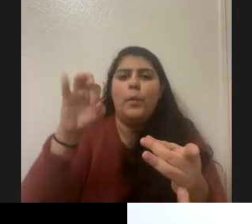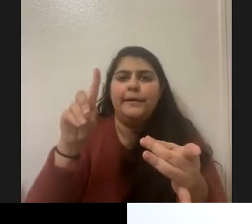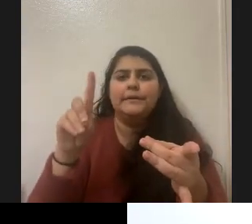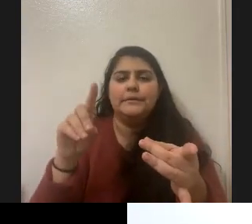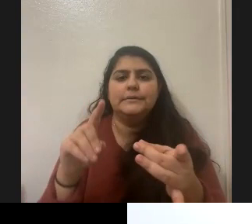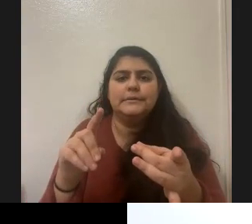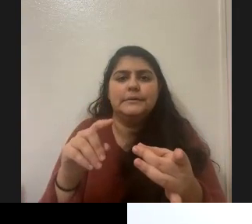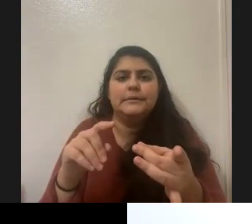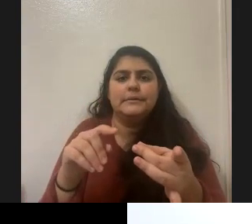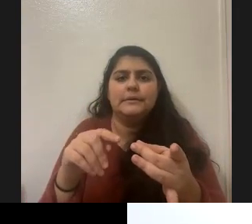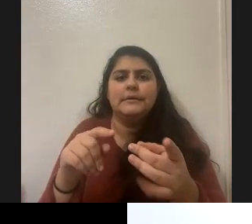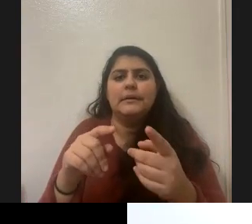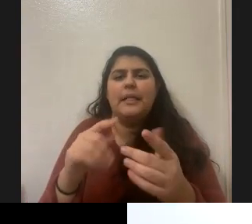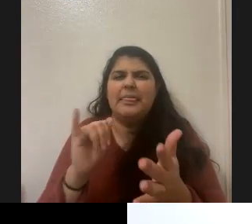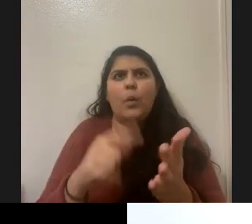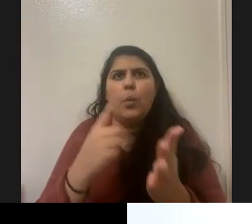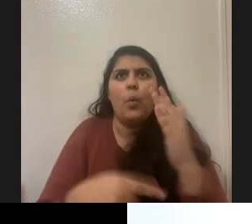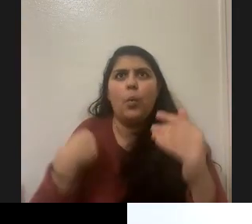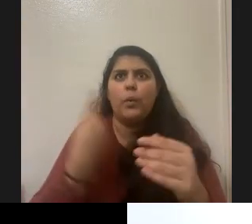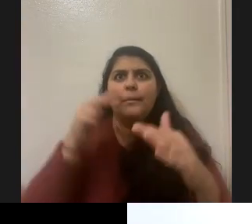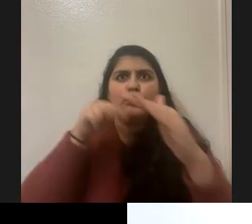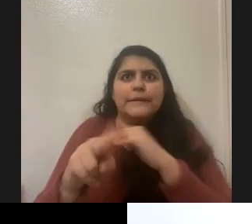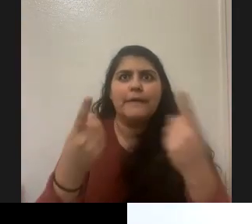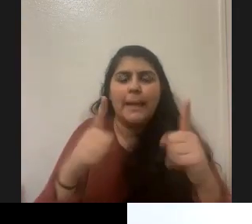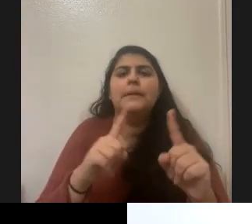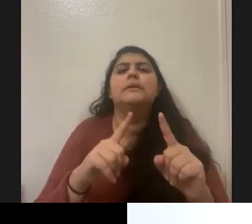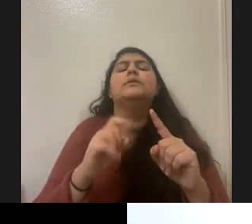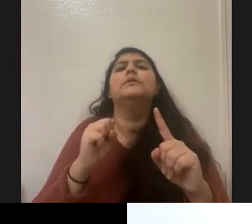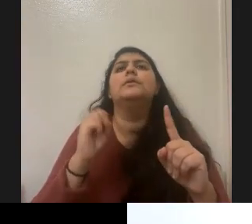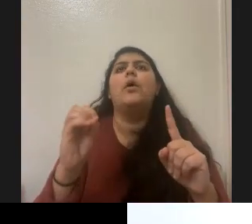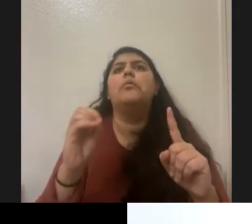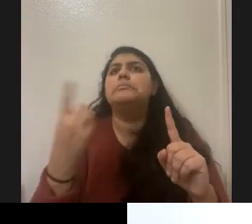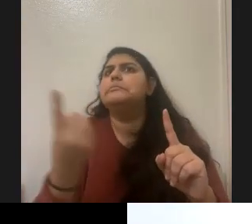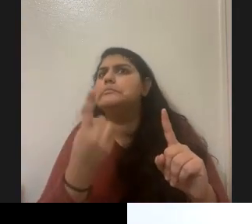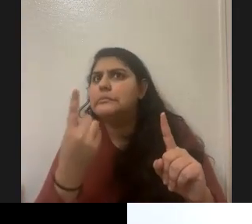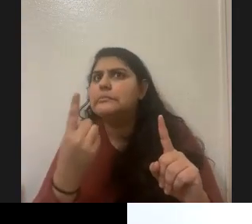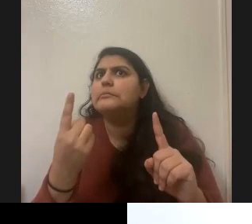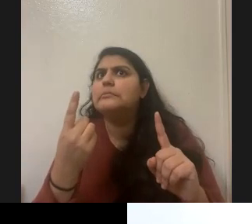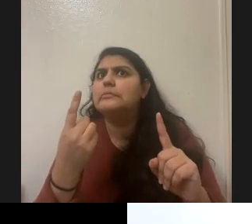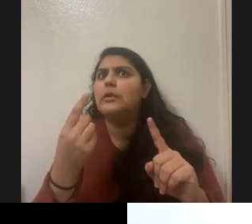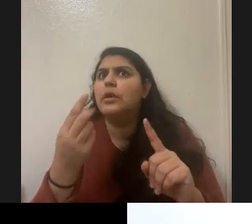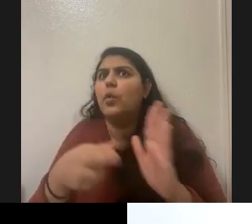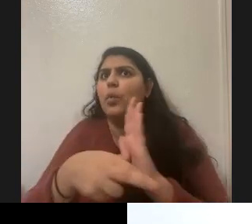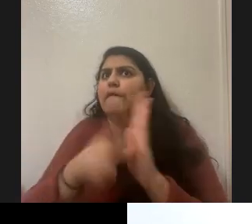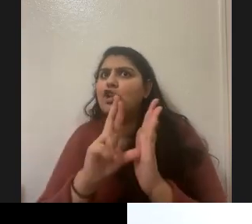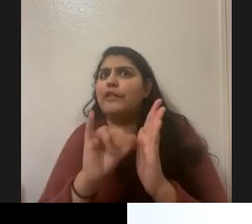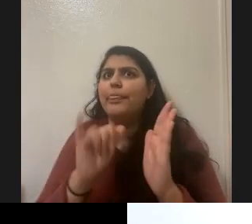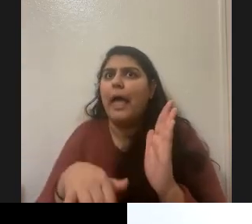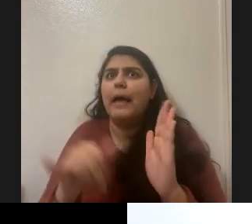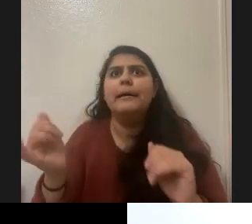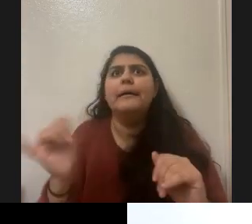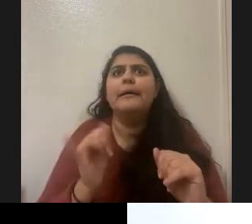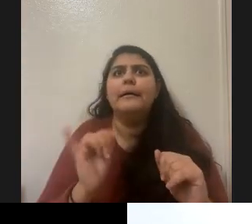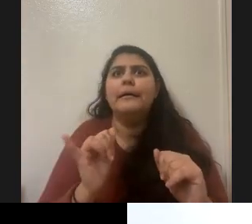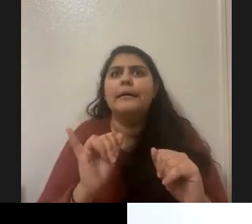we're perceiving is happening. Is there ever something like in the reverse where you go from like straight from plasma to